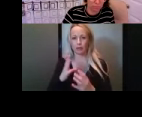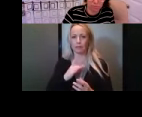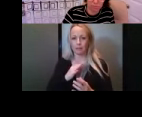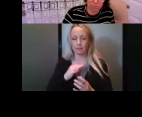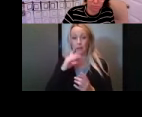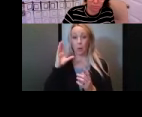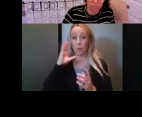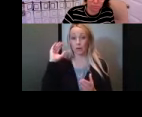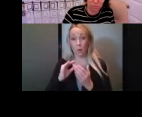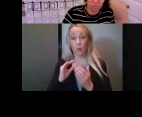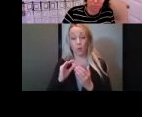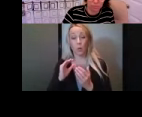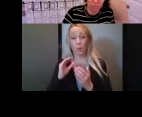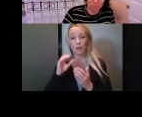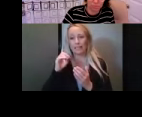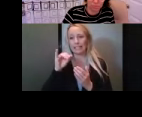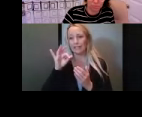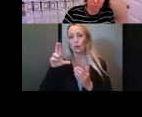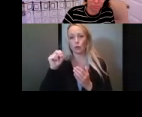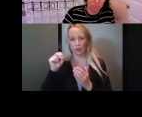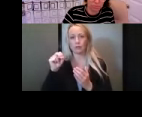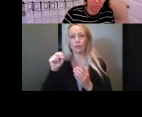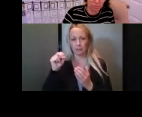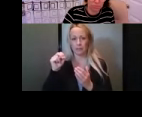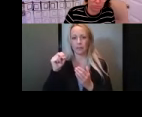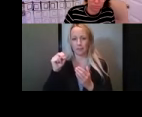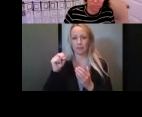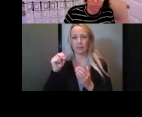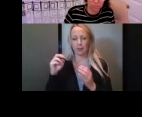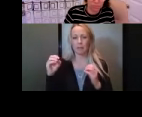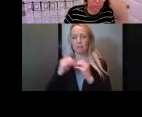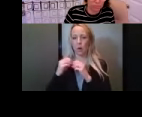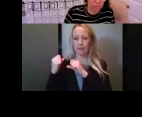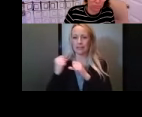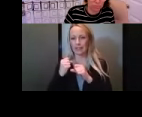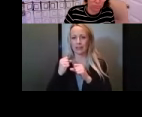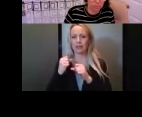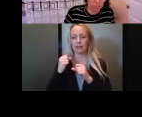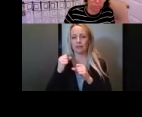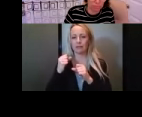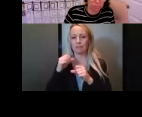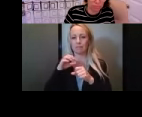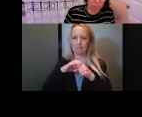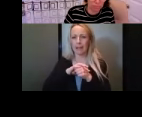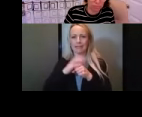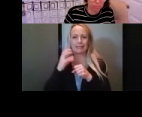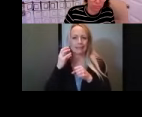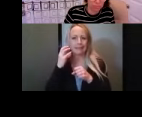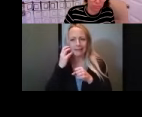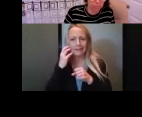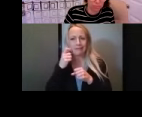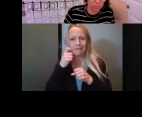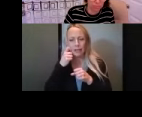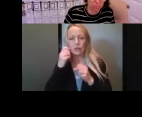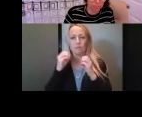lower diffusion. So remember, lower diffusion indexes more densely packed tissue because there's more membrane, more